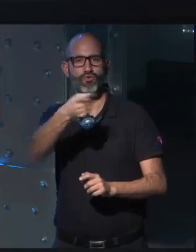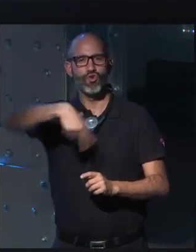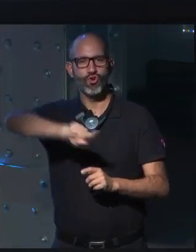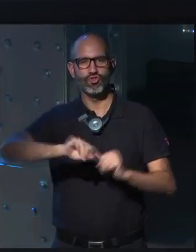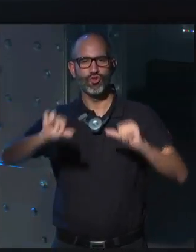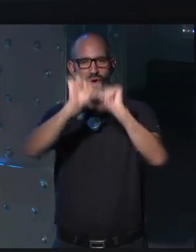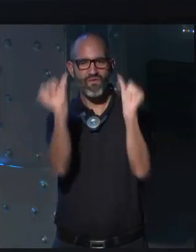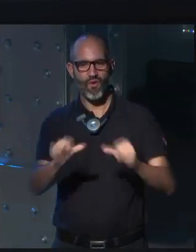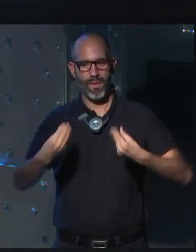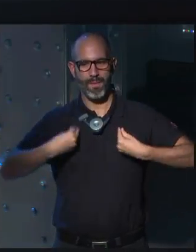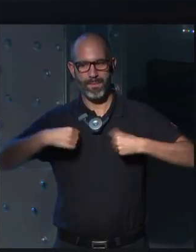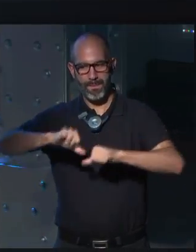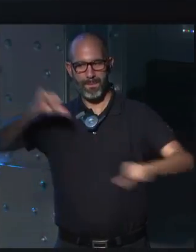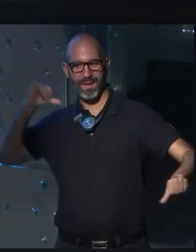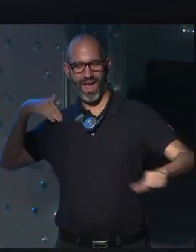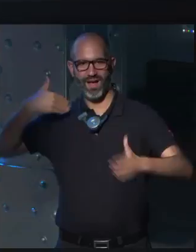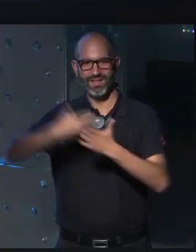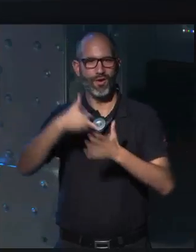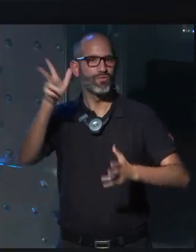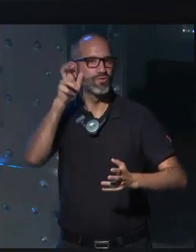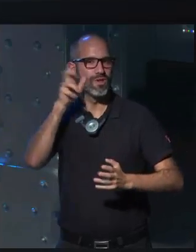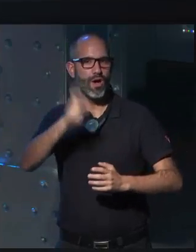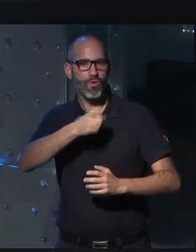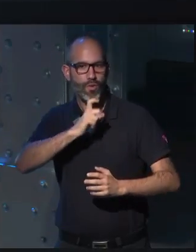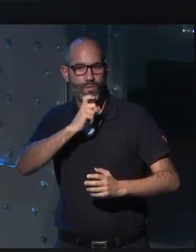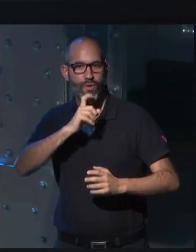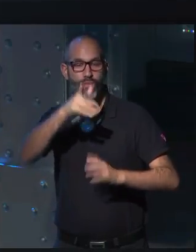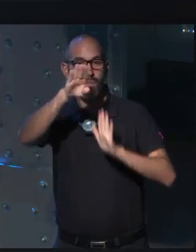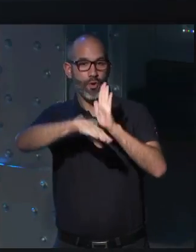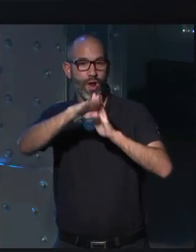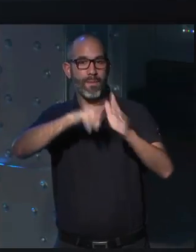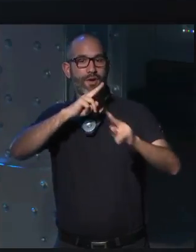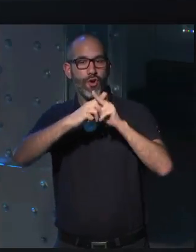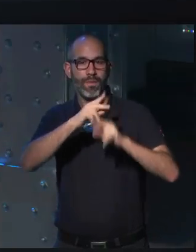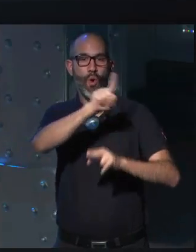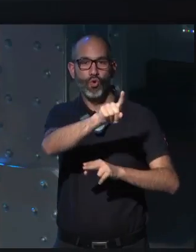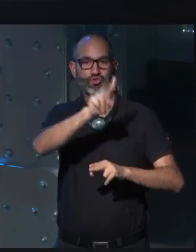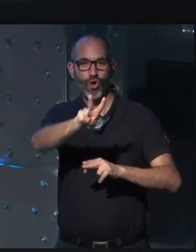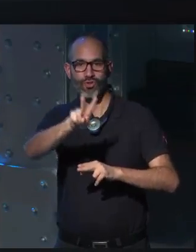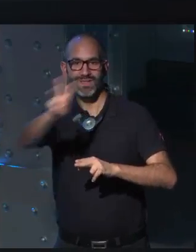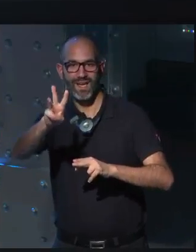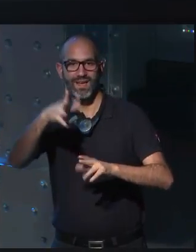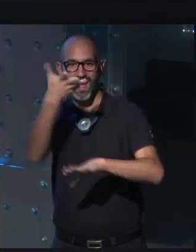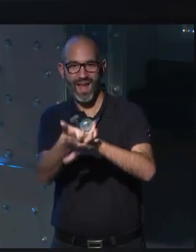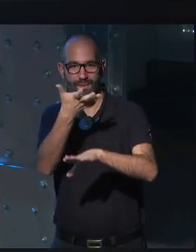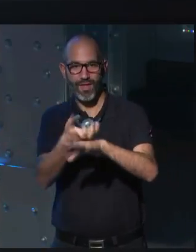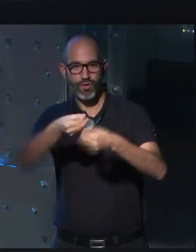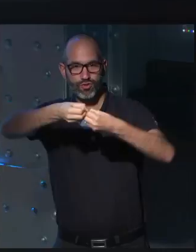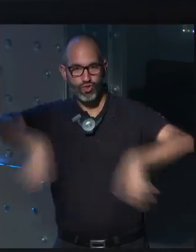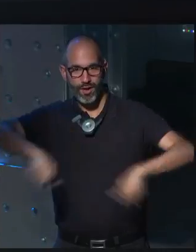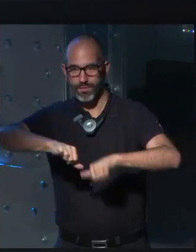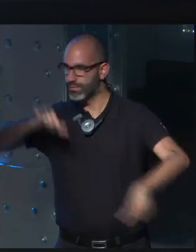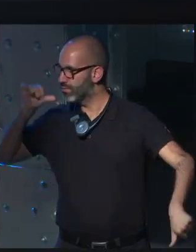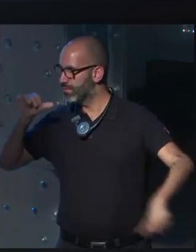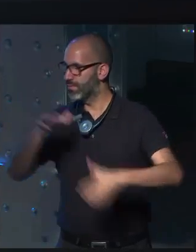to go a little bit further as to how the sound was recorded. And it's called 1, 2, 3, Recording